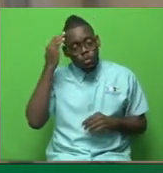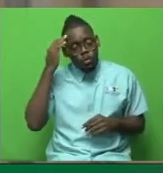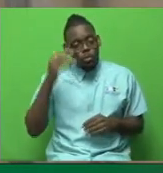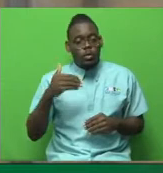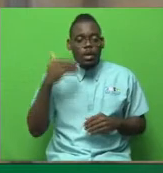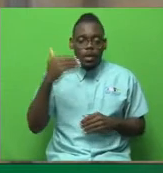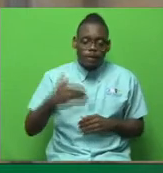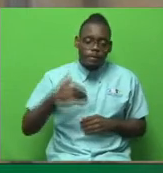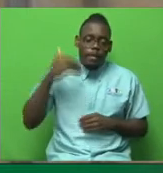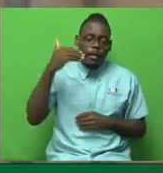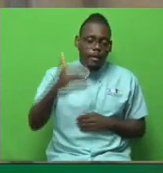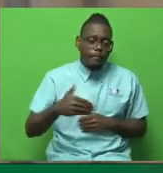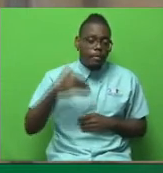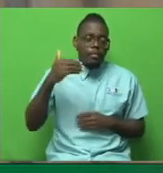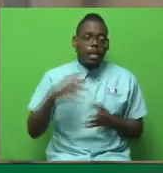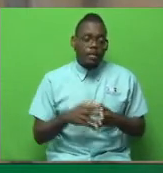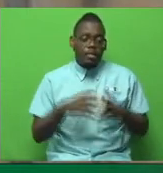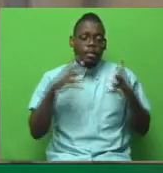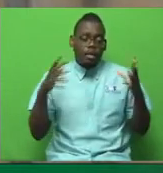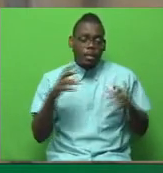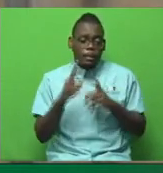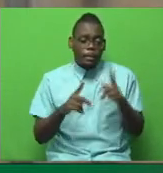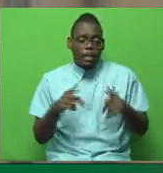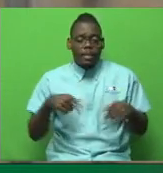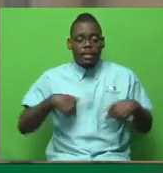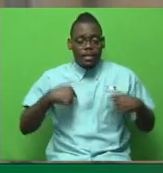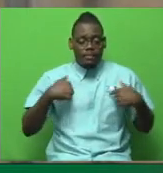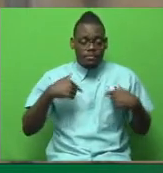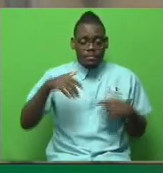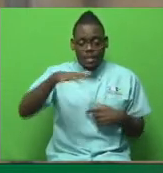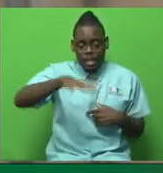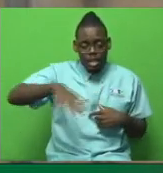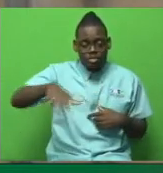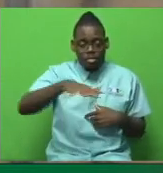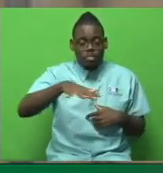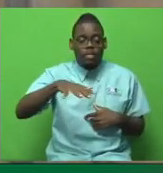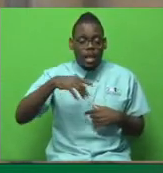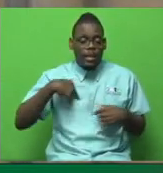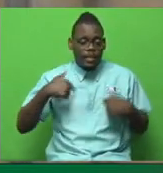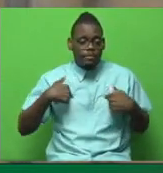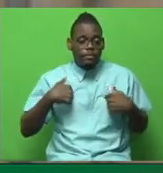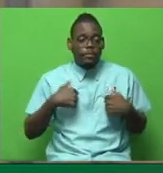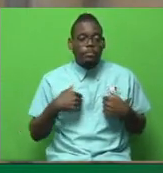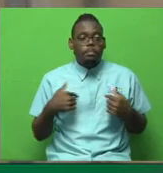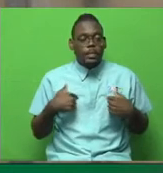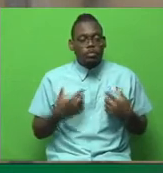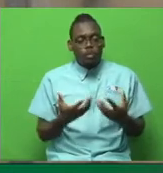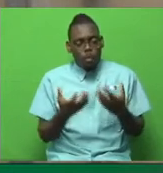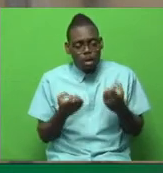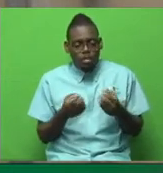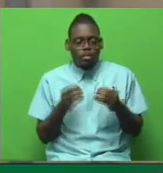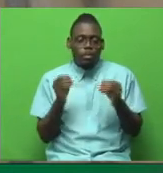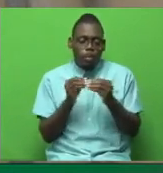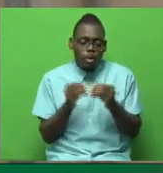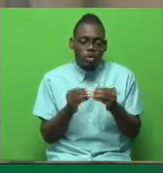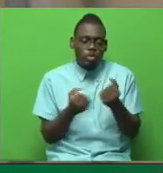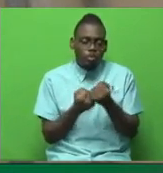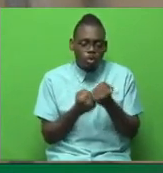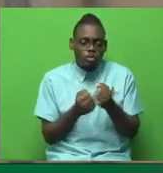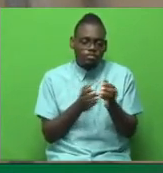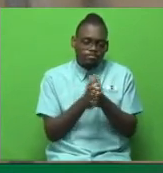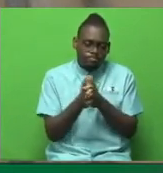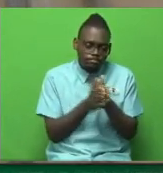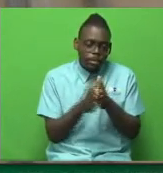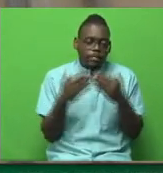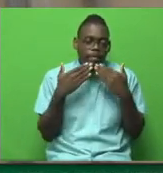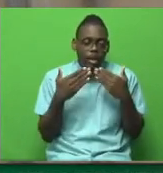the number of persons in these areas now that is something that always um we are looking forward to more support on and we thankful for what we have